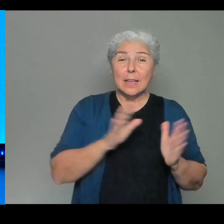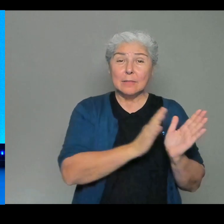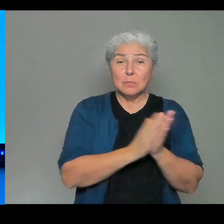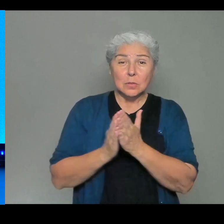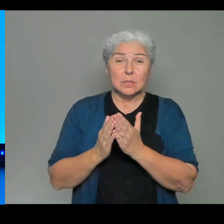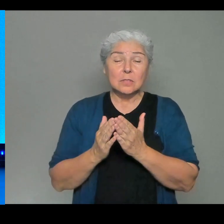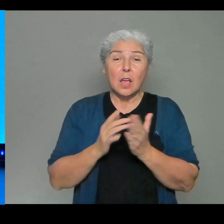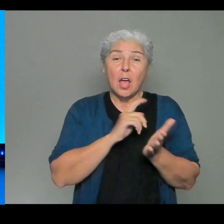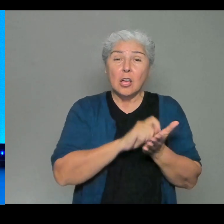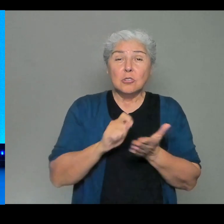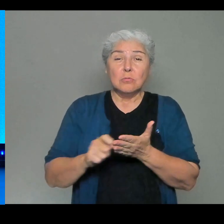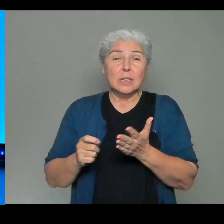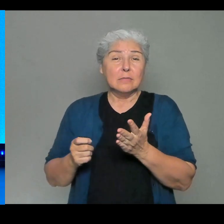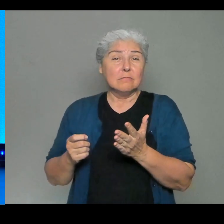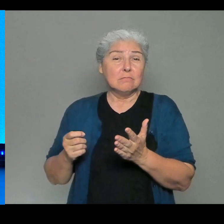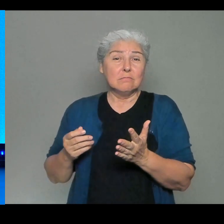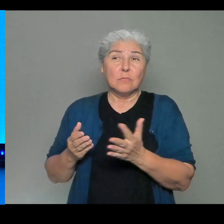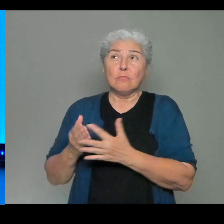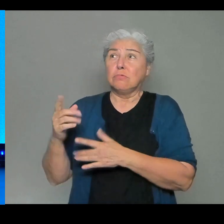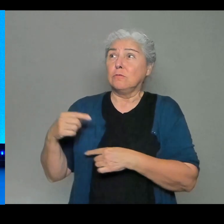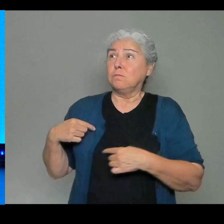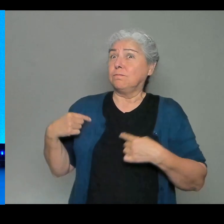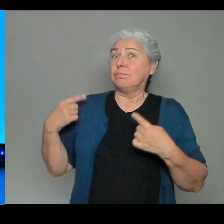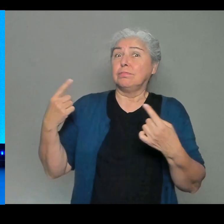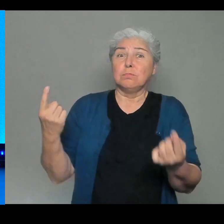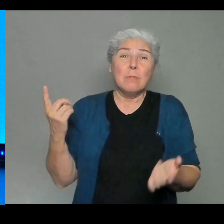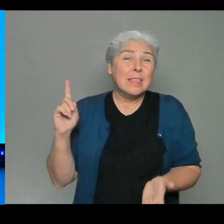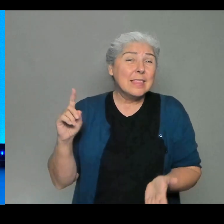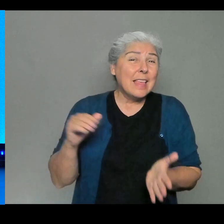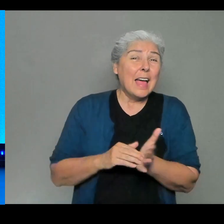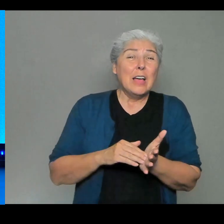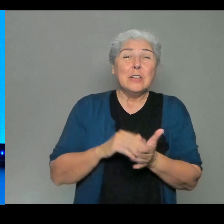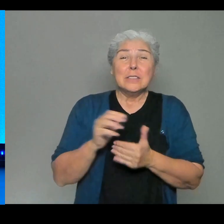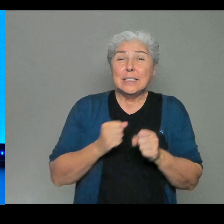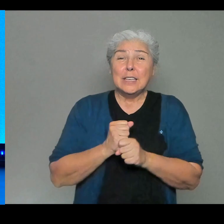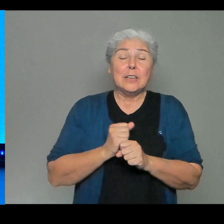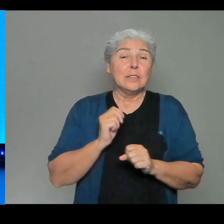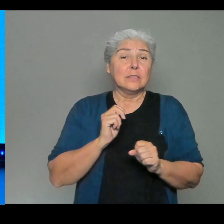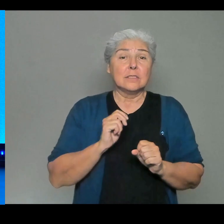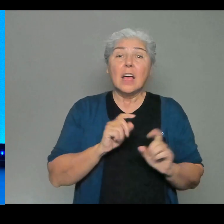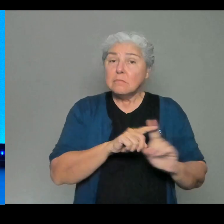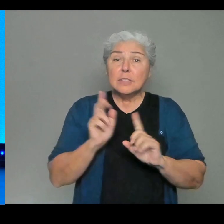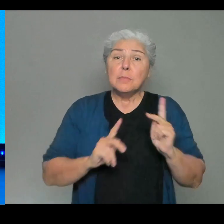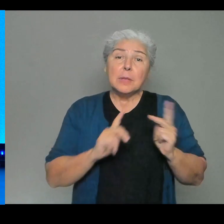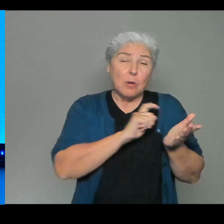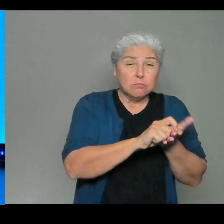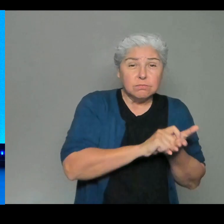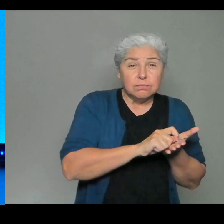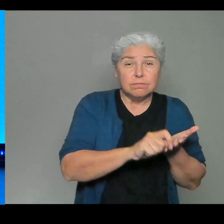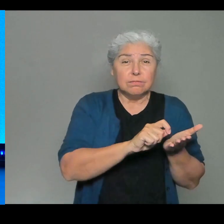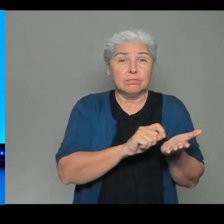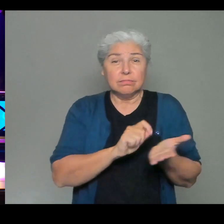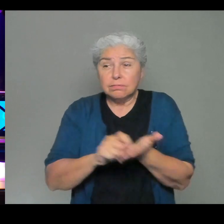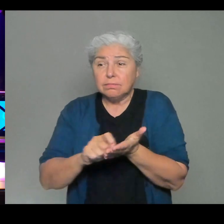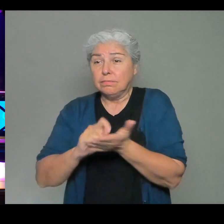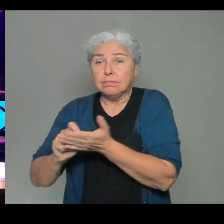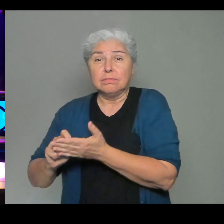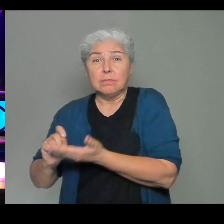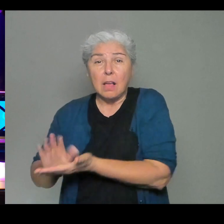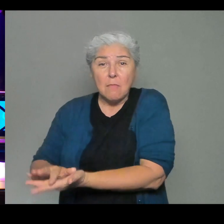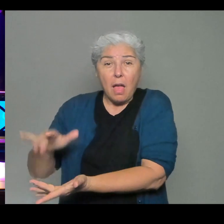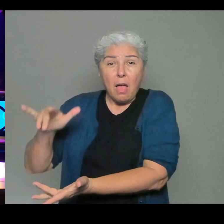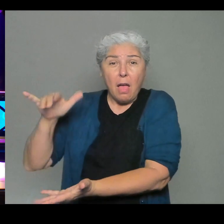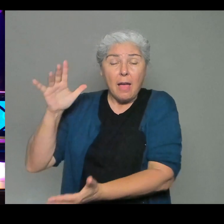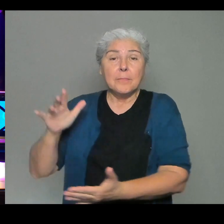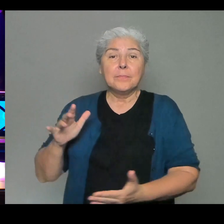written over, or these pieces of literature were written over 1,000 years. Obviously, different authors,